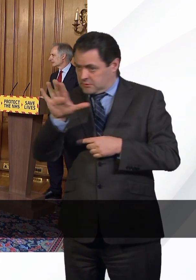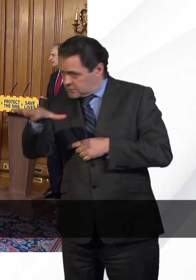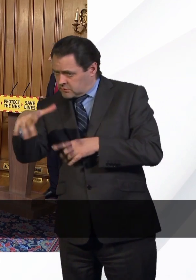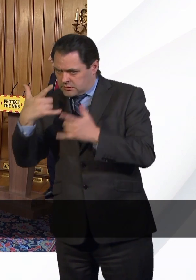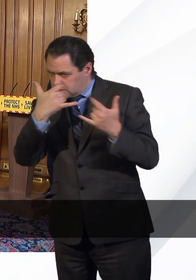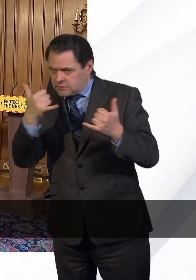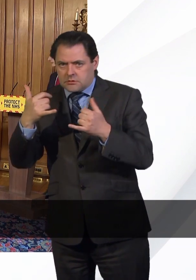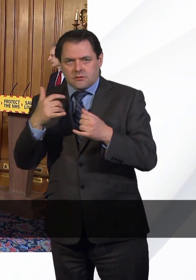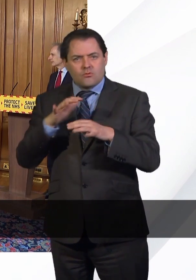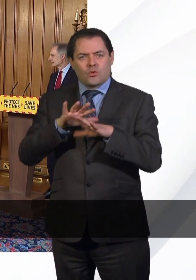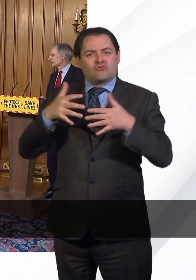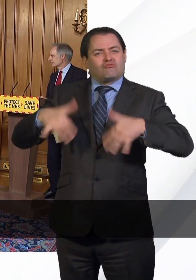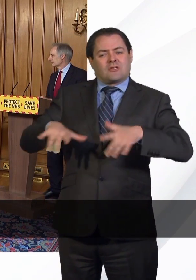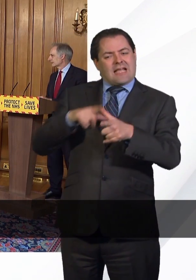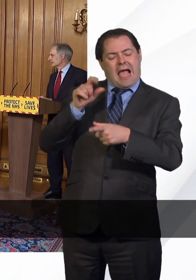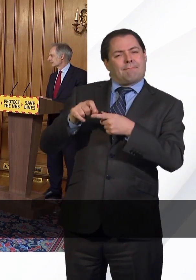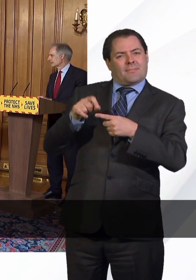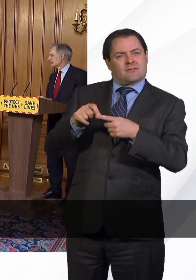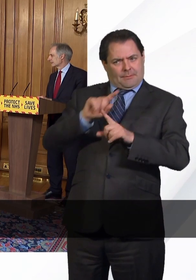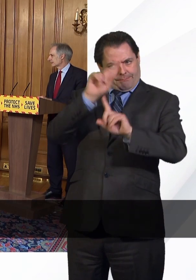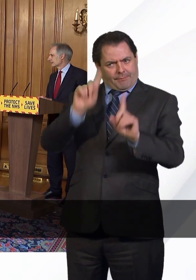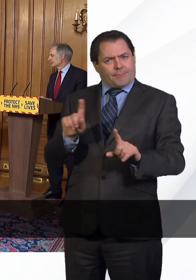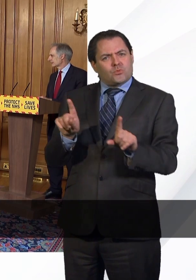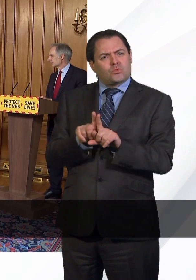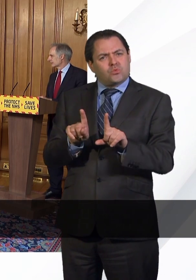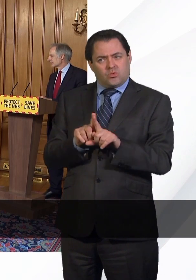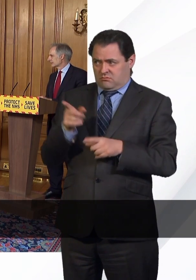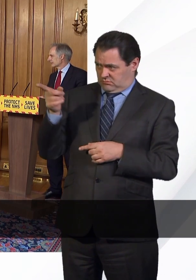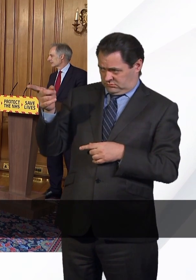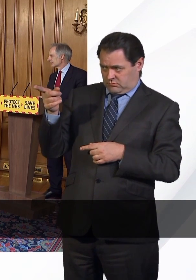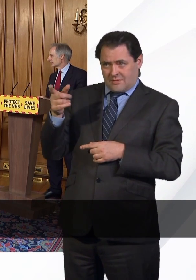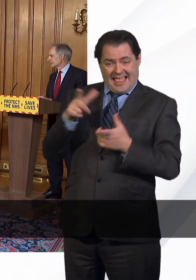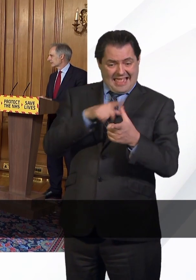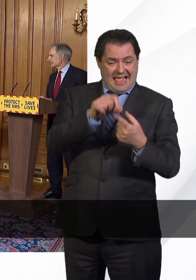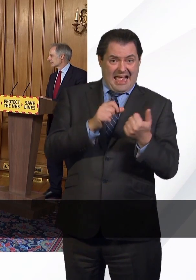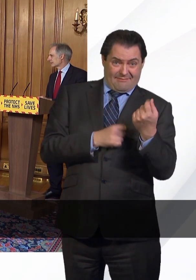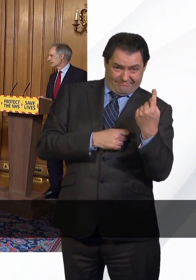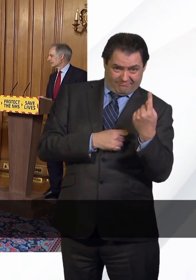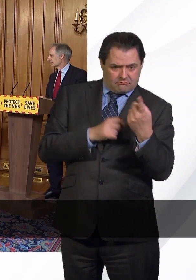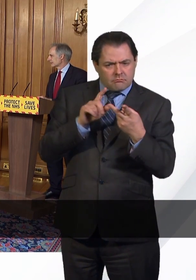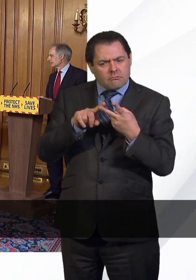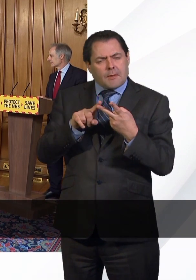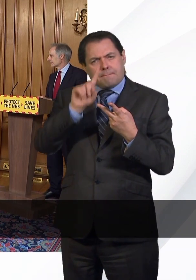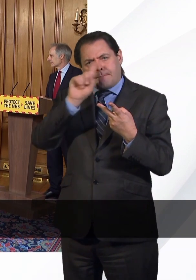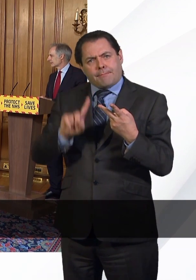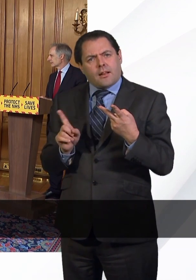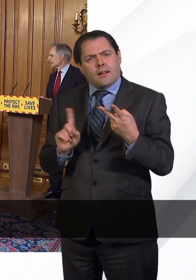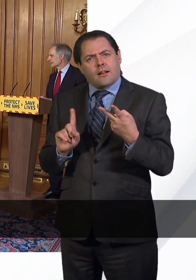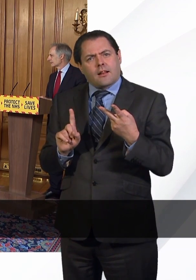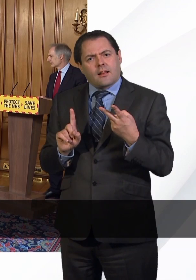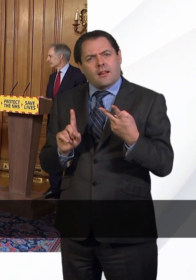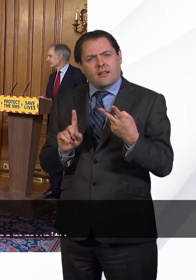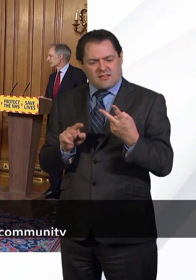huge scale. Has the government ensured this capacity is in place in the UK, or are we putting too much faith in